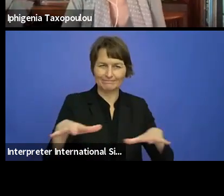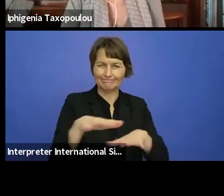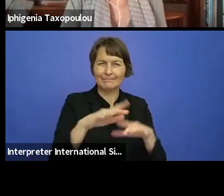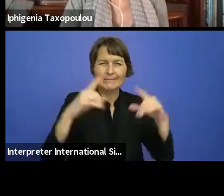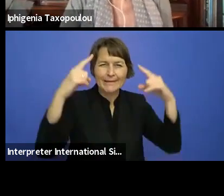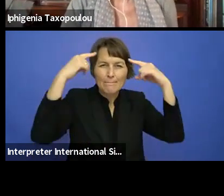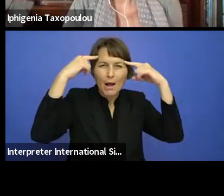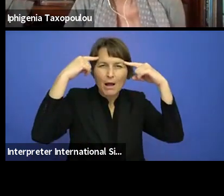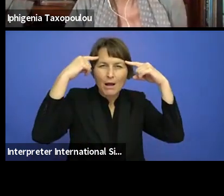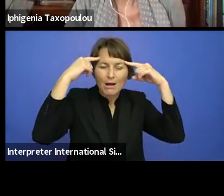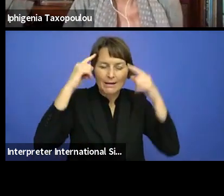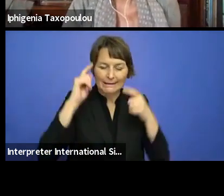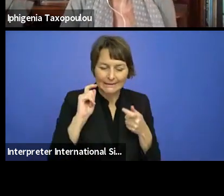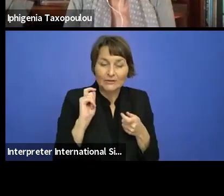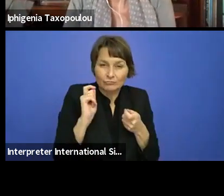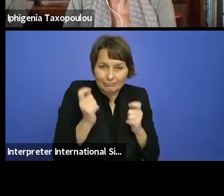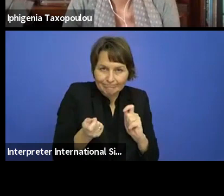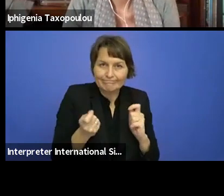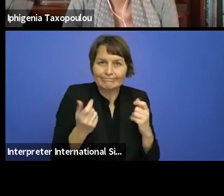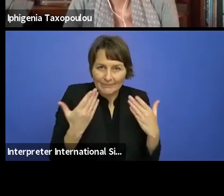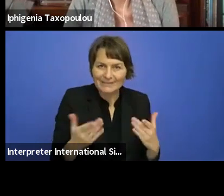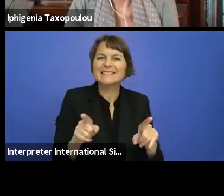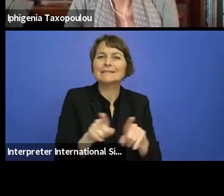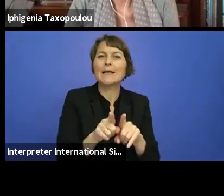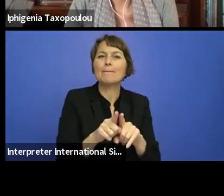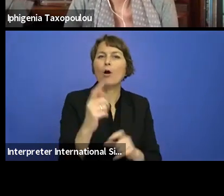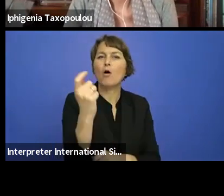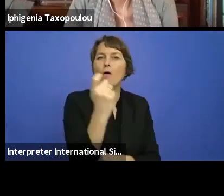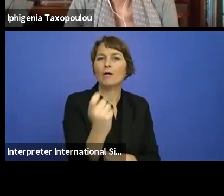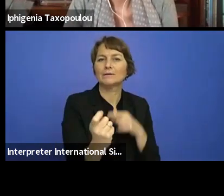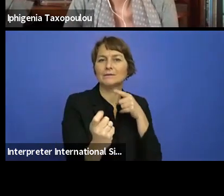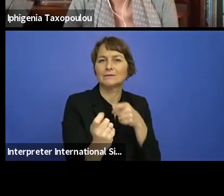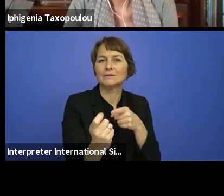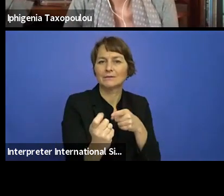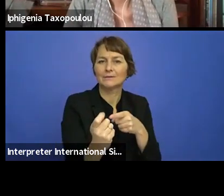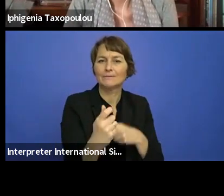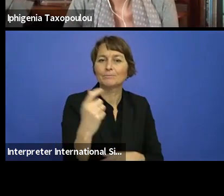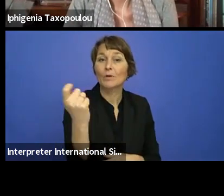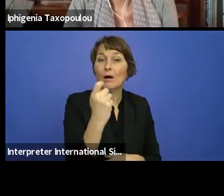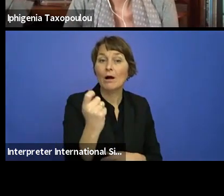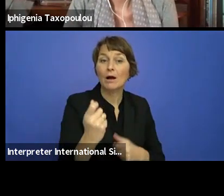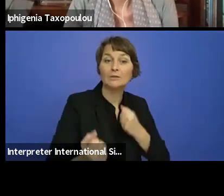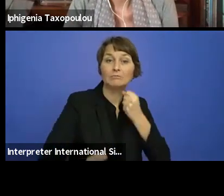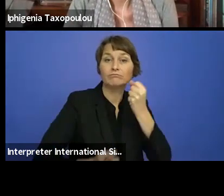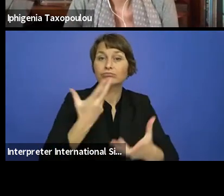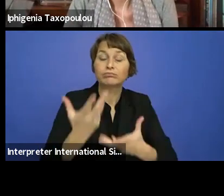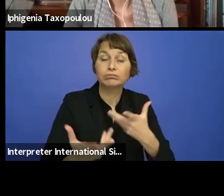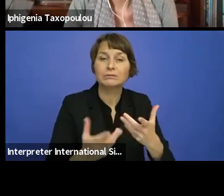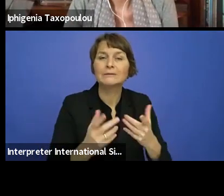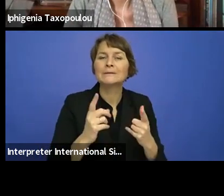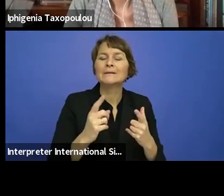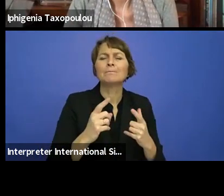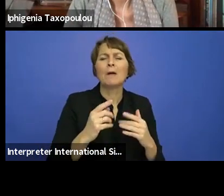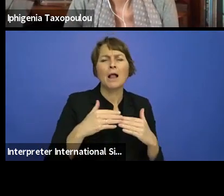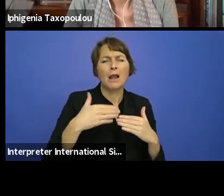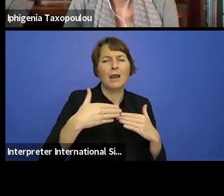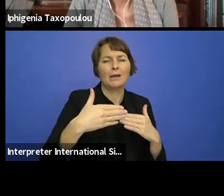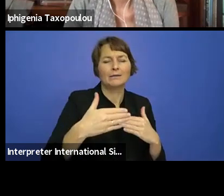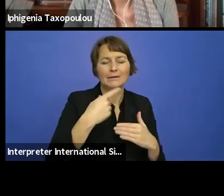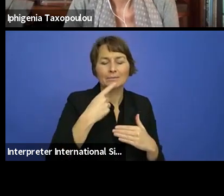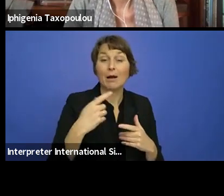also come in art, that art is no longer. And this is another thing I want to say, but I will say it later, that art,